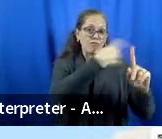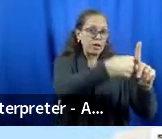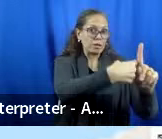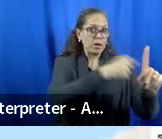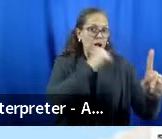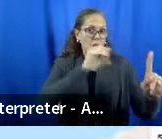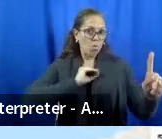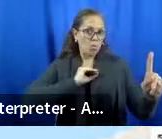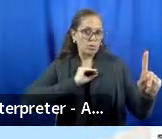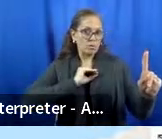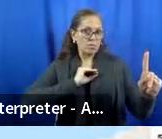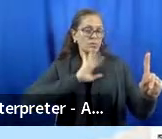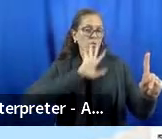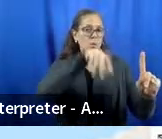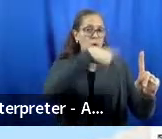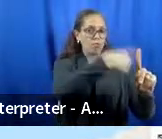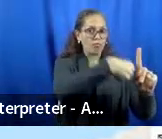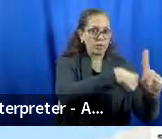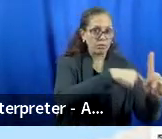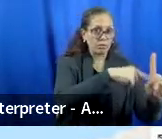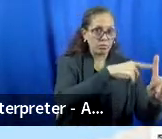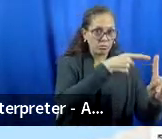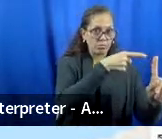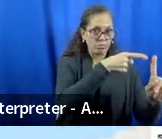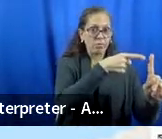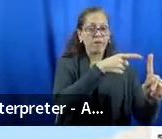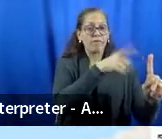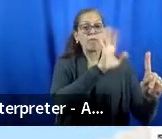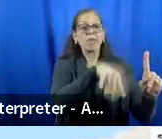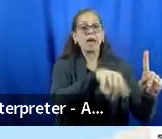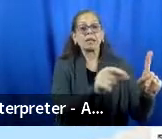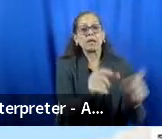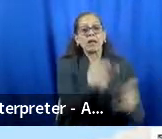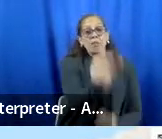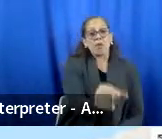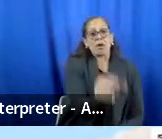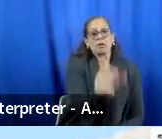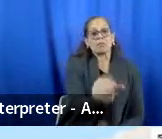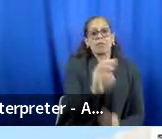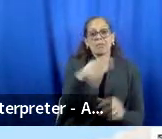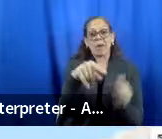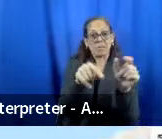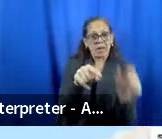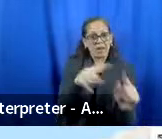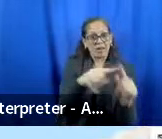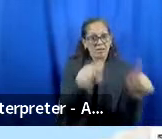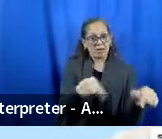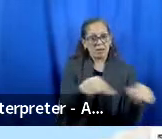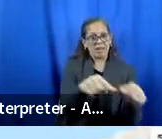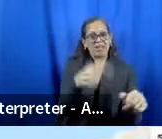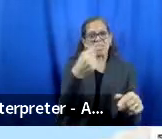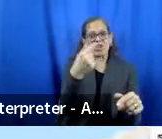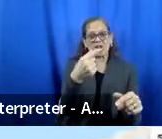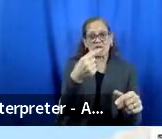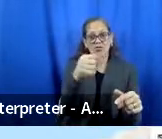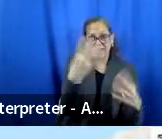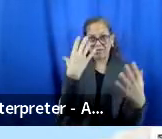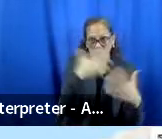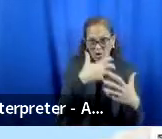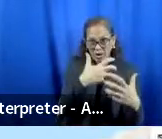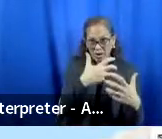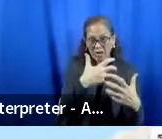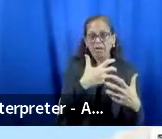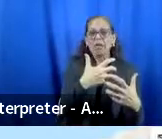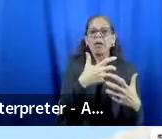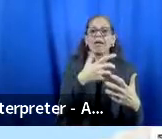being owned. And you can see from the legend at the bottom left of the map that the darkest green are neighborhoods